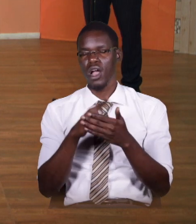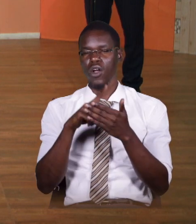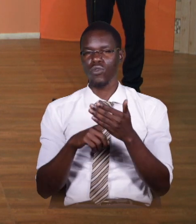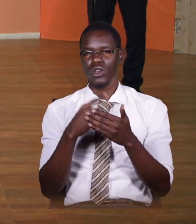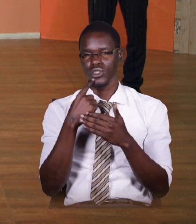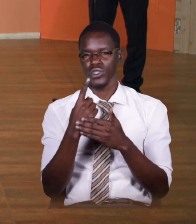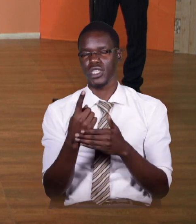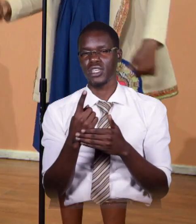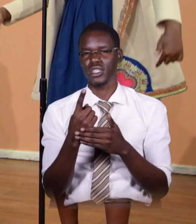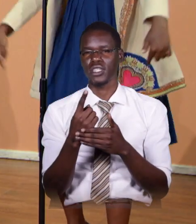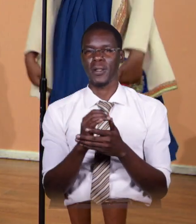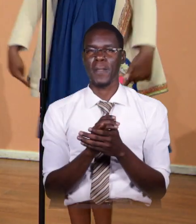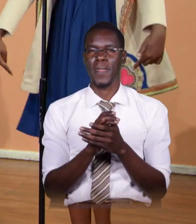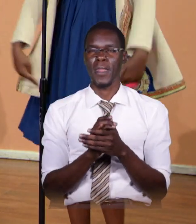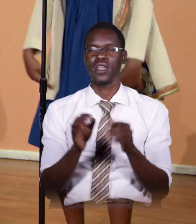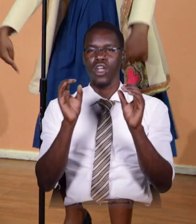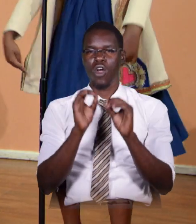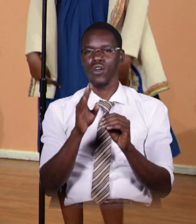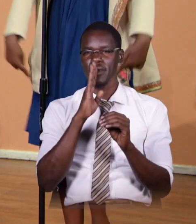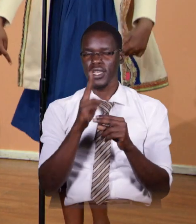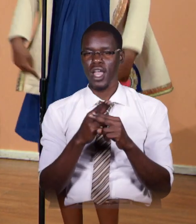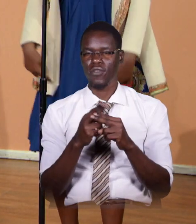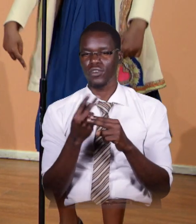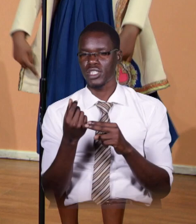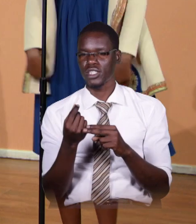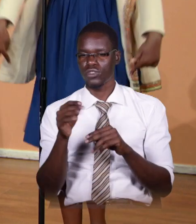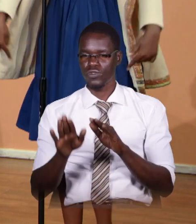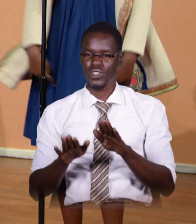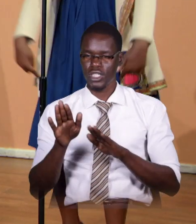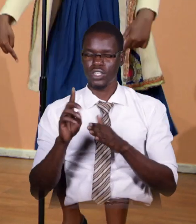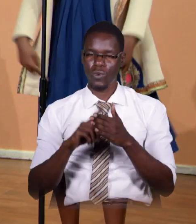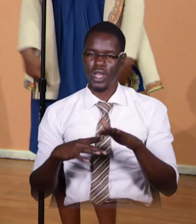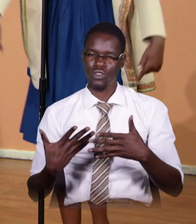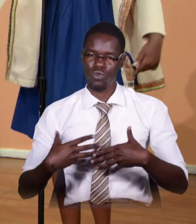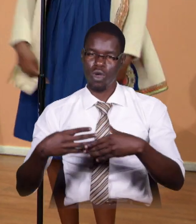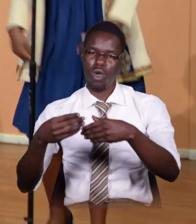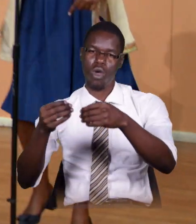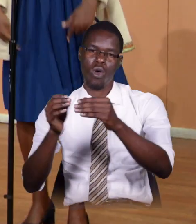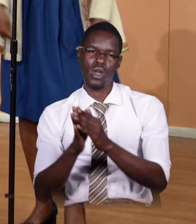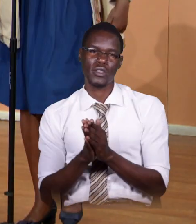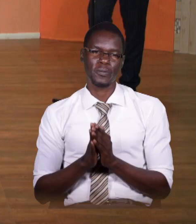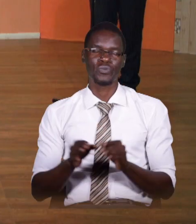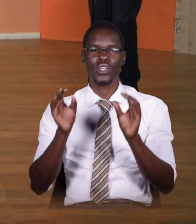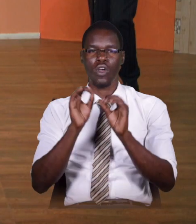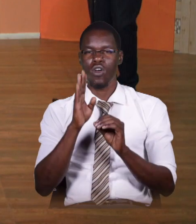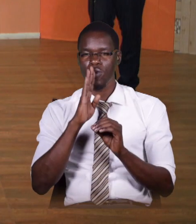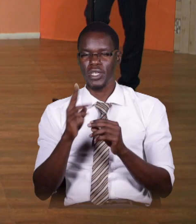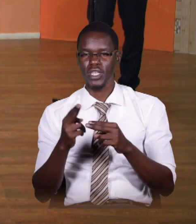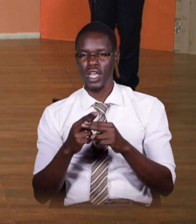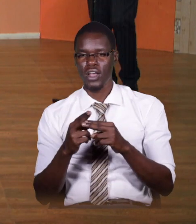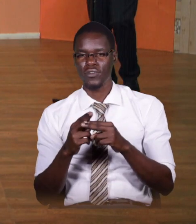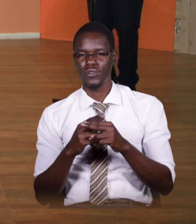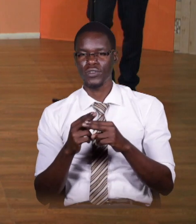little mouth, what you speak. Oh, be careful, little feet, where you go. Oh,